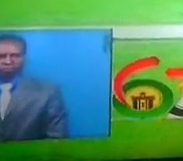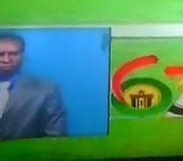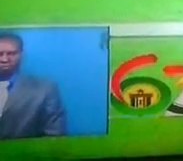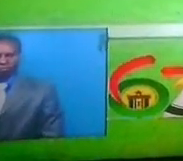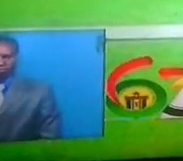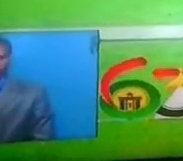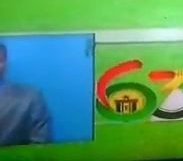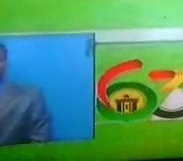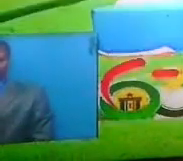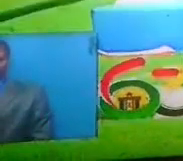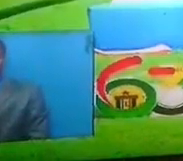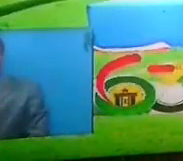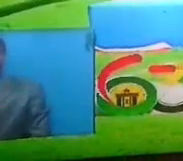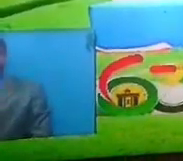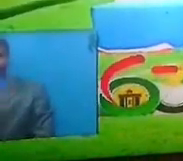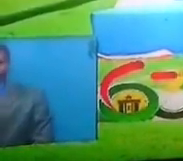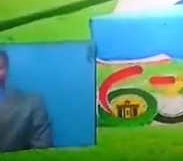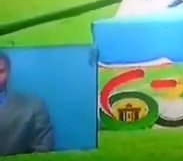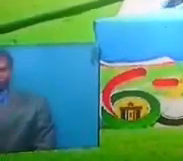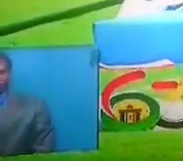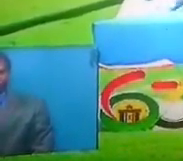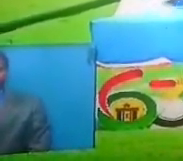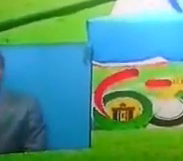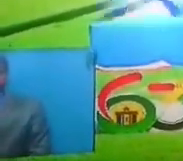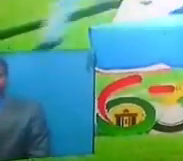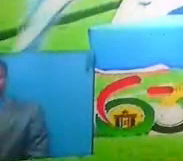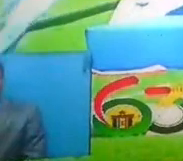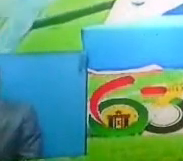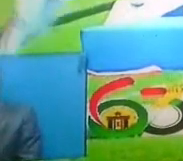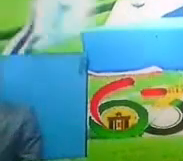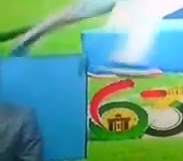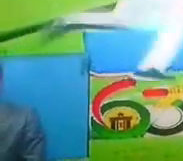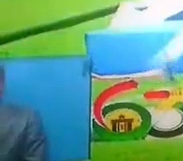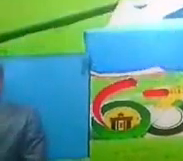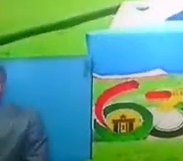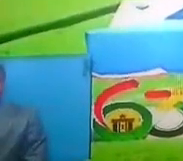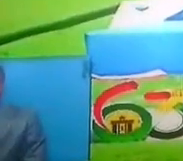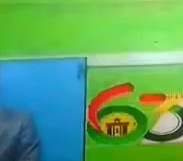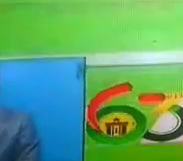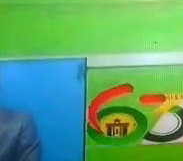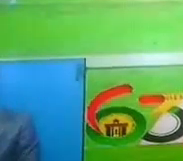dive and roll through the loop. But this one is somersault through the loop. So he just pretends